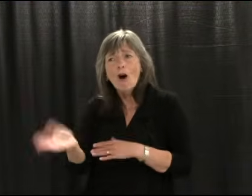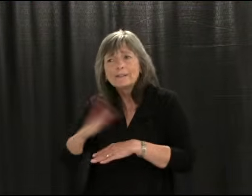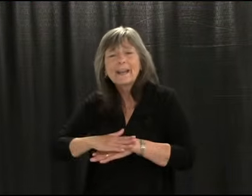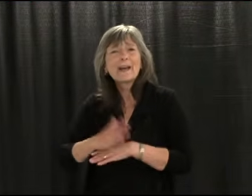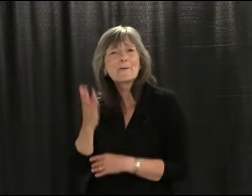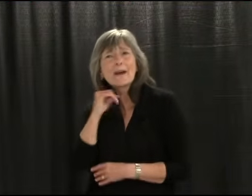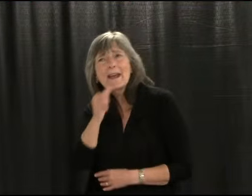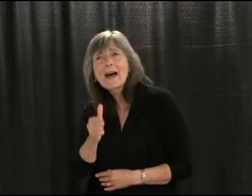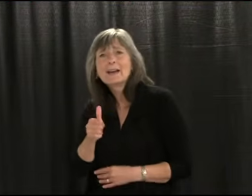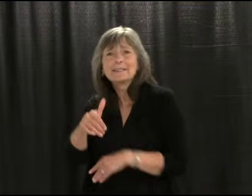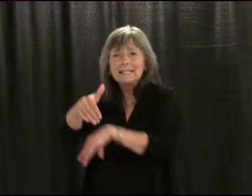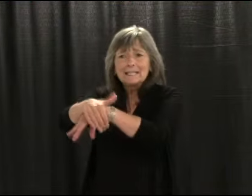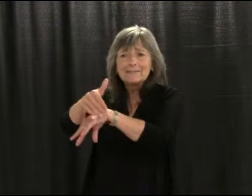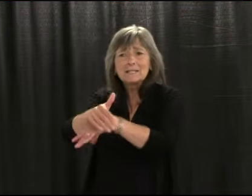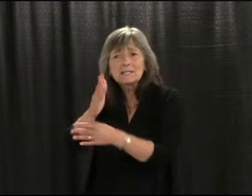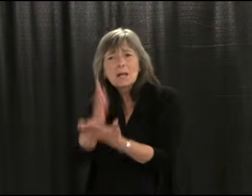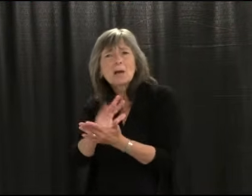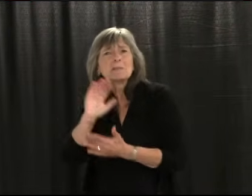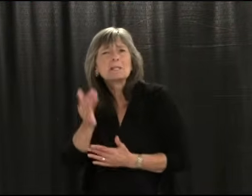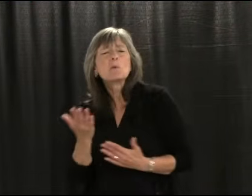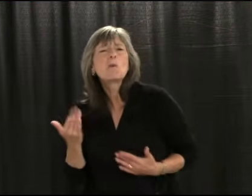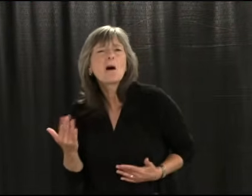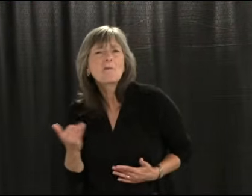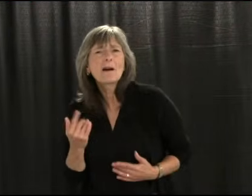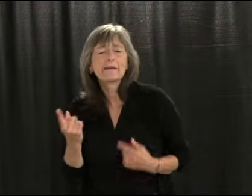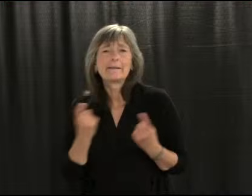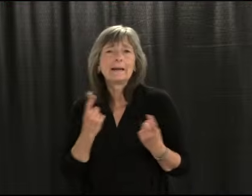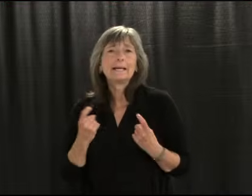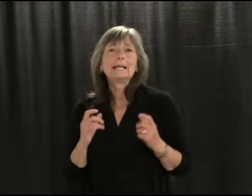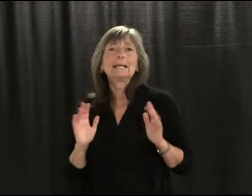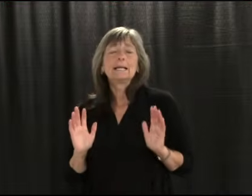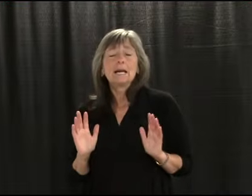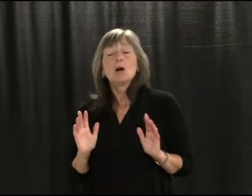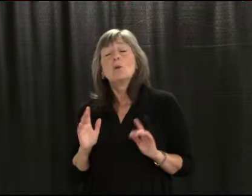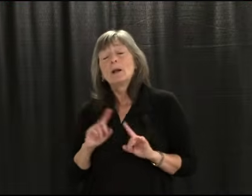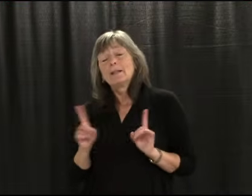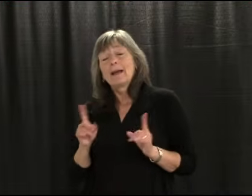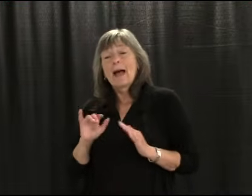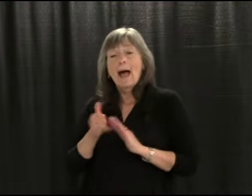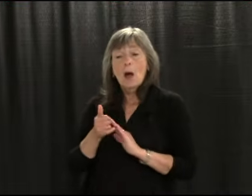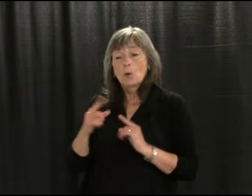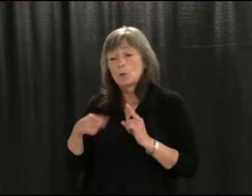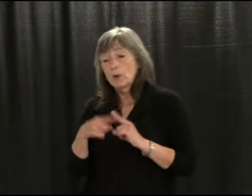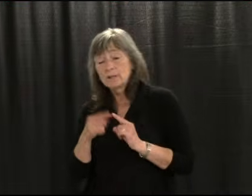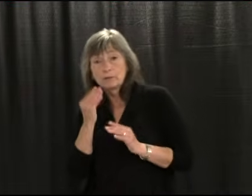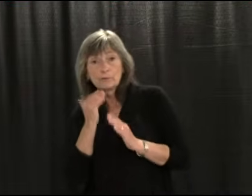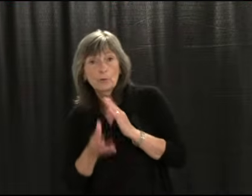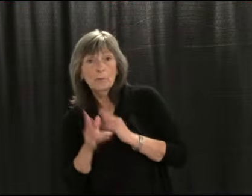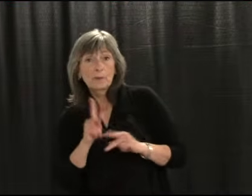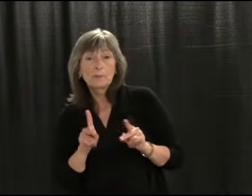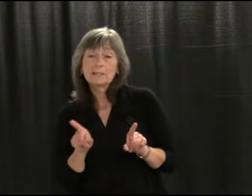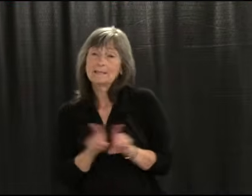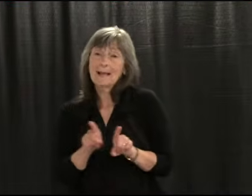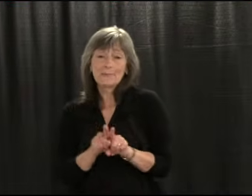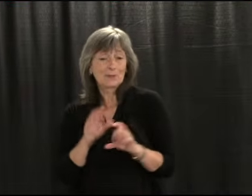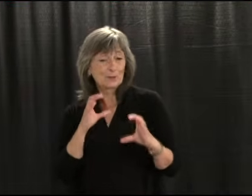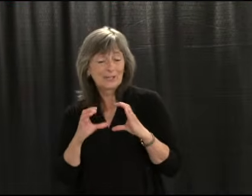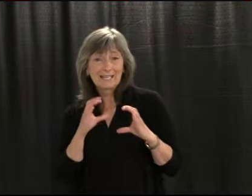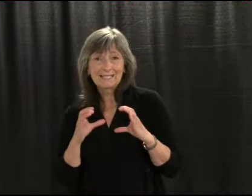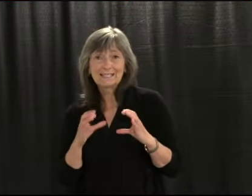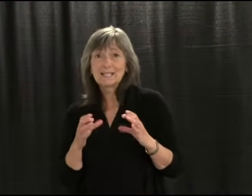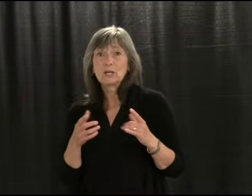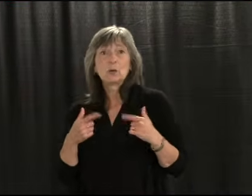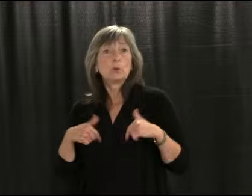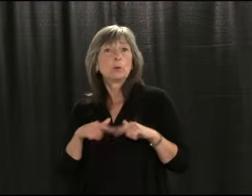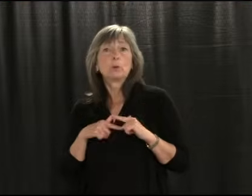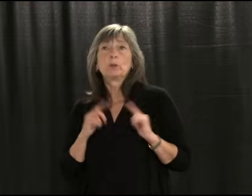of, the affected members most importantly, and then members of the province as well. In terms of how and when they'll be notified, I mean, we're not at the stage yet where we're